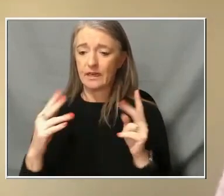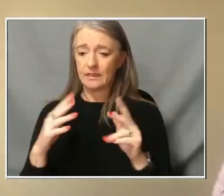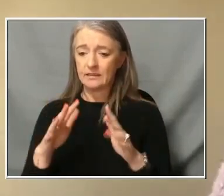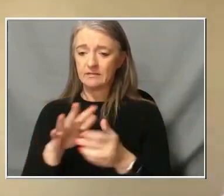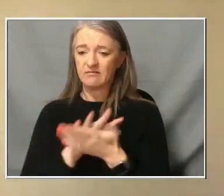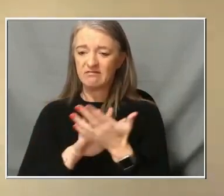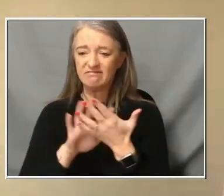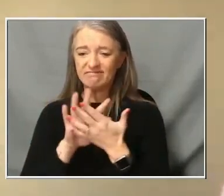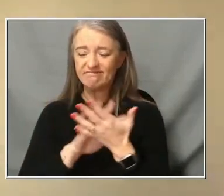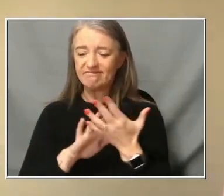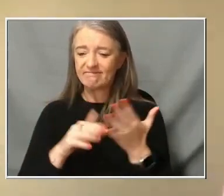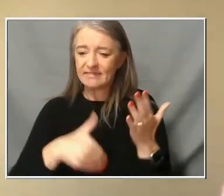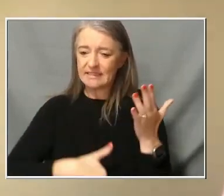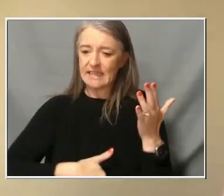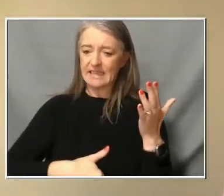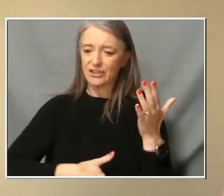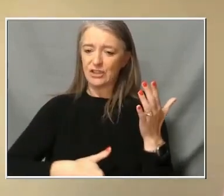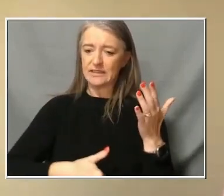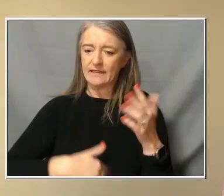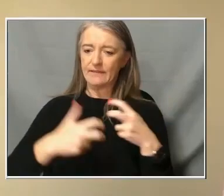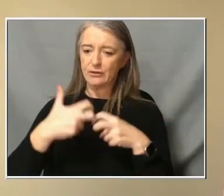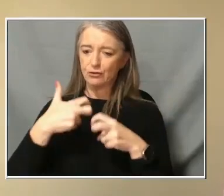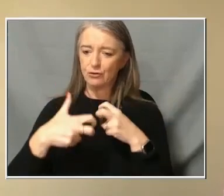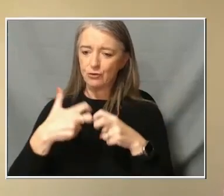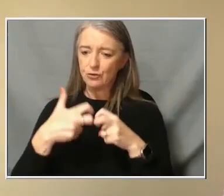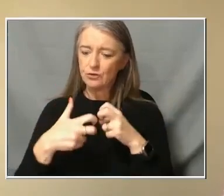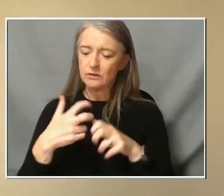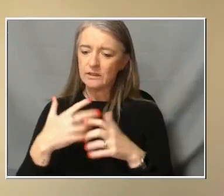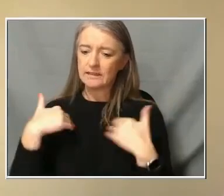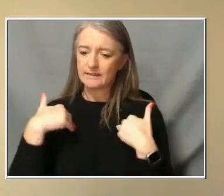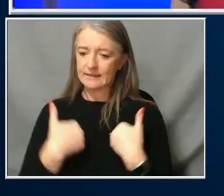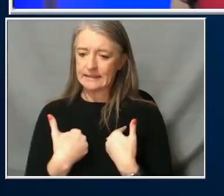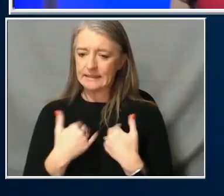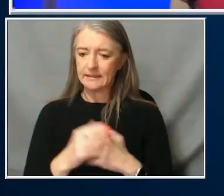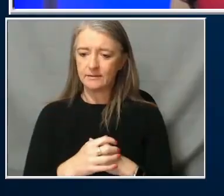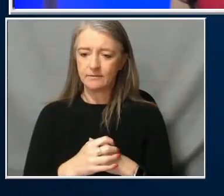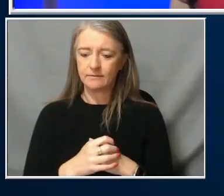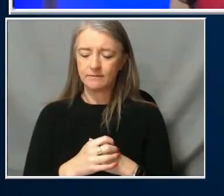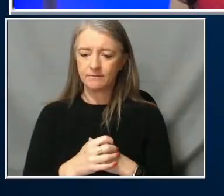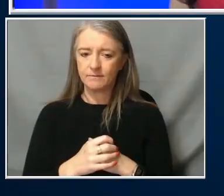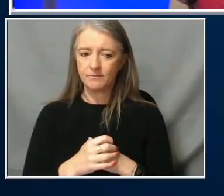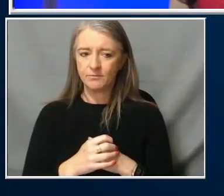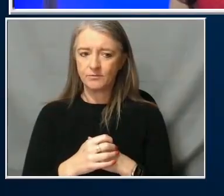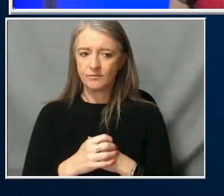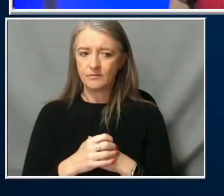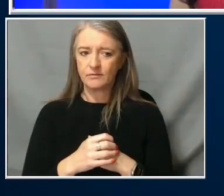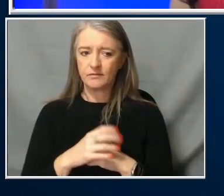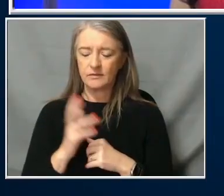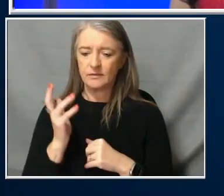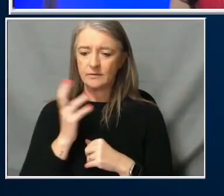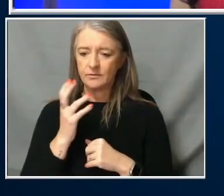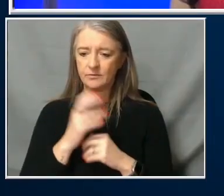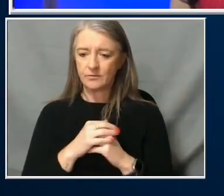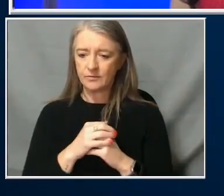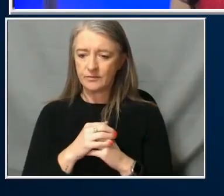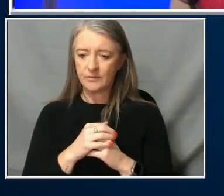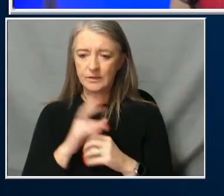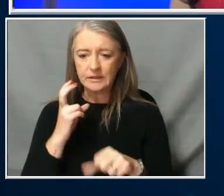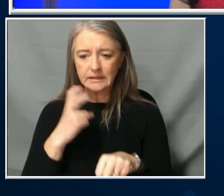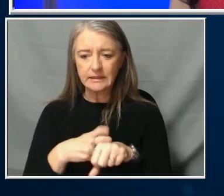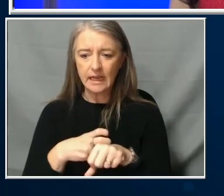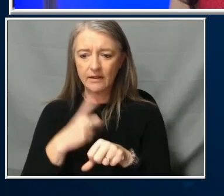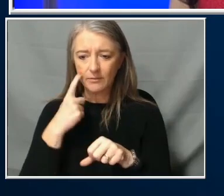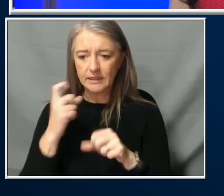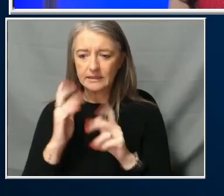vague, like digestive issues and some fatigue. Boy, that's tough because so many